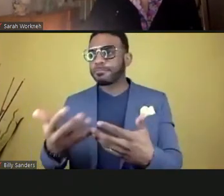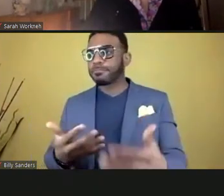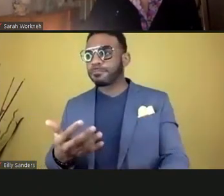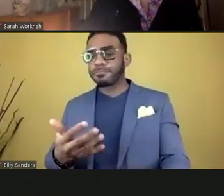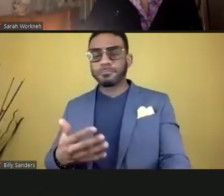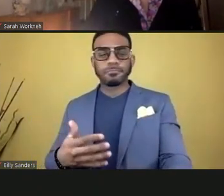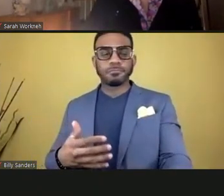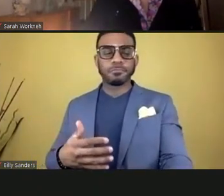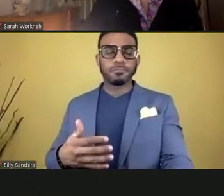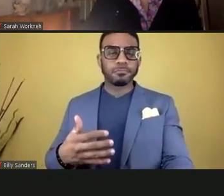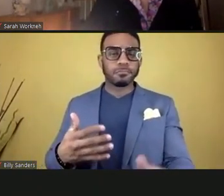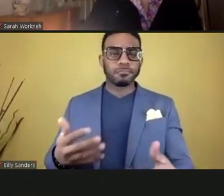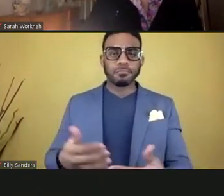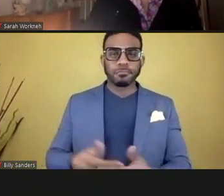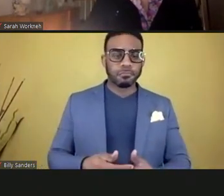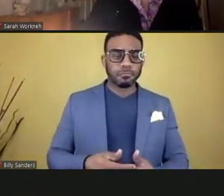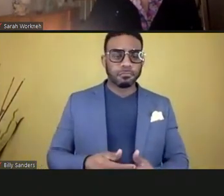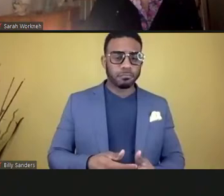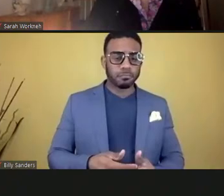you know,